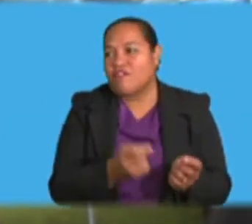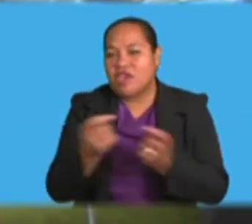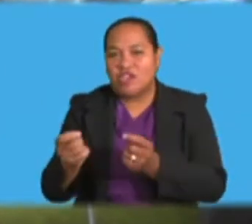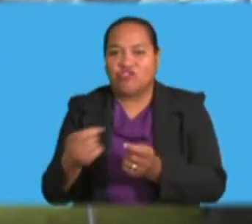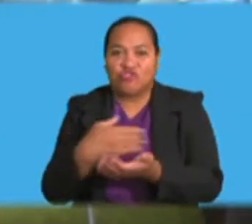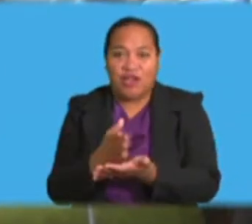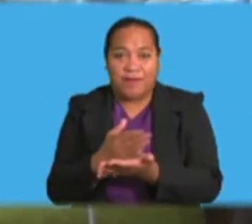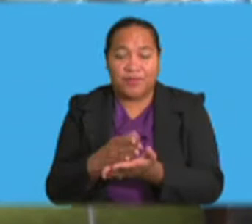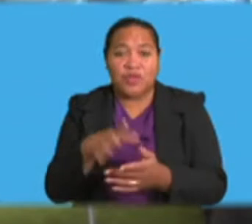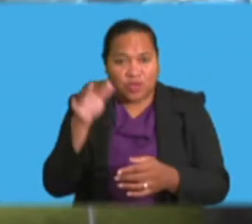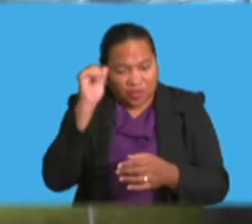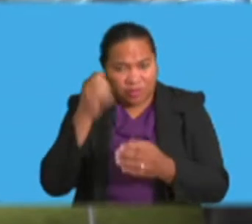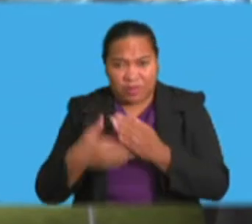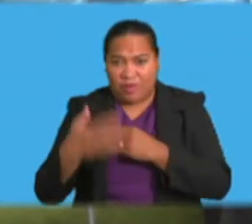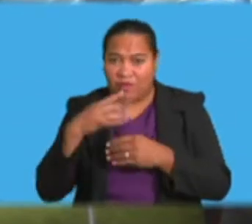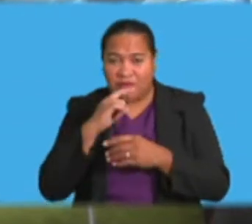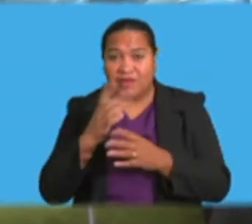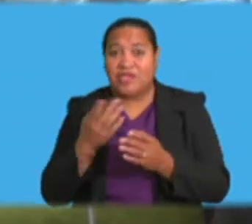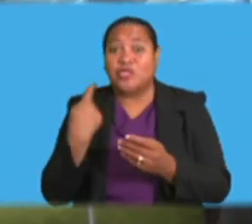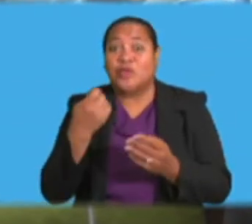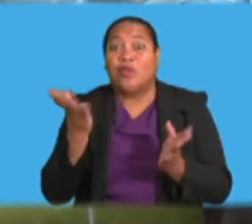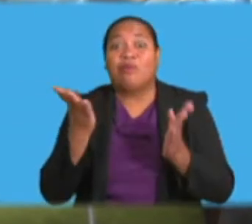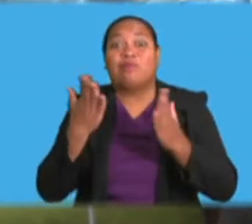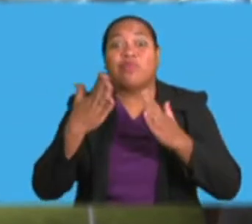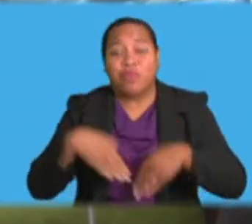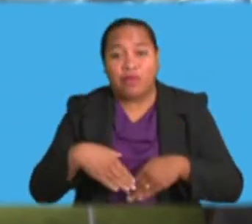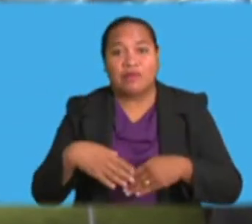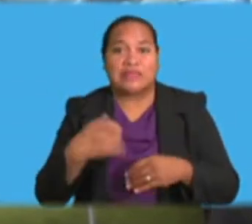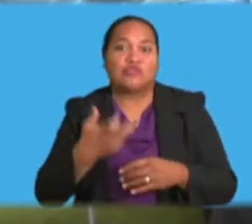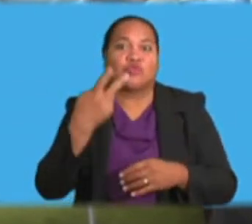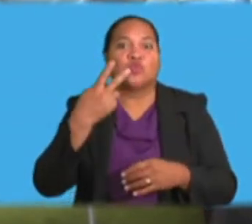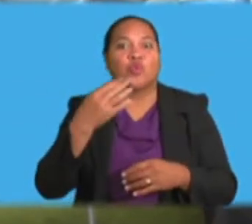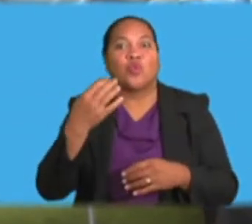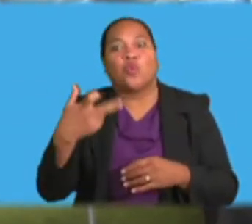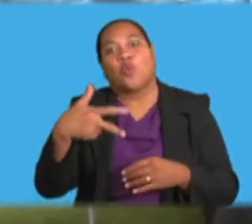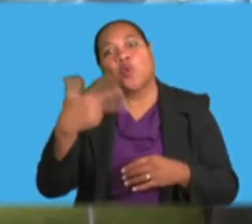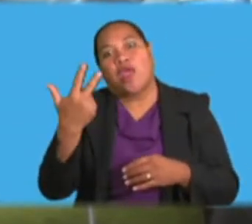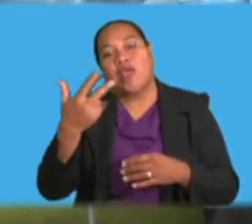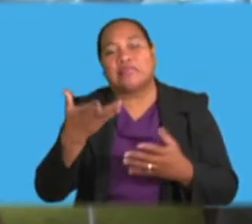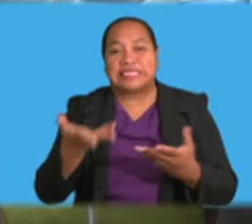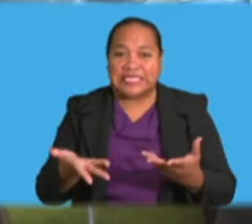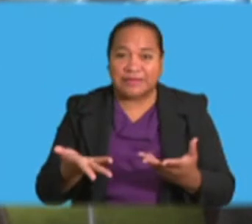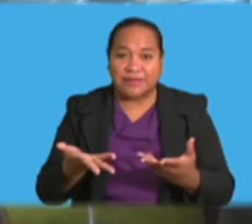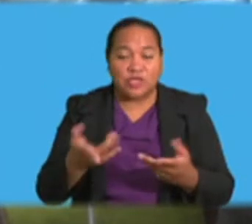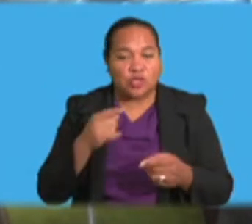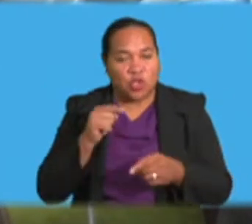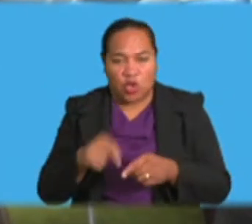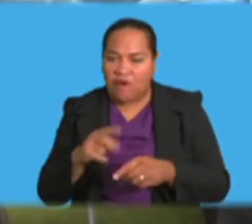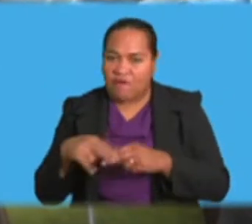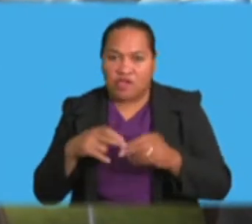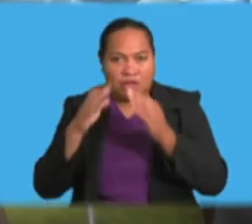Pine Limited was insolvent and almost went into receivership in 2008. So Fiji Pine Limited was never in a